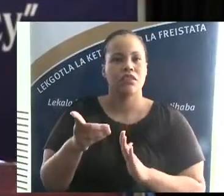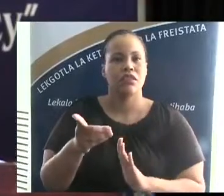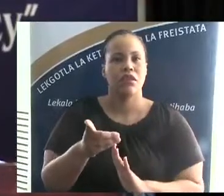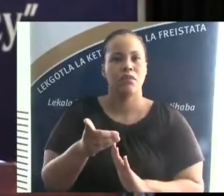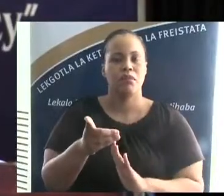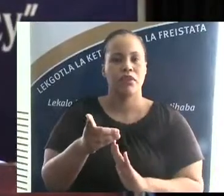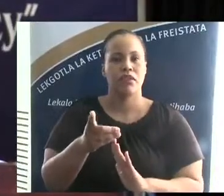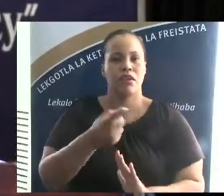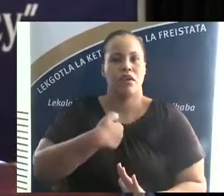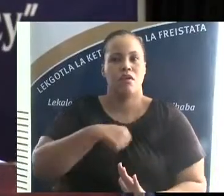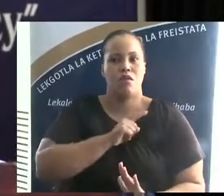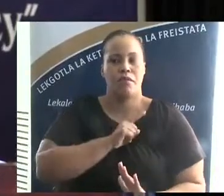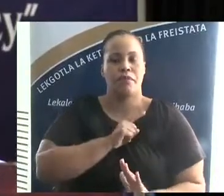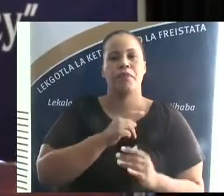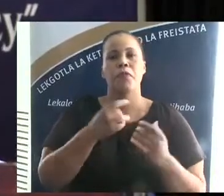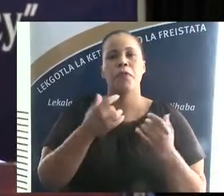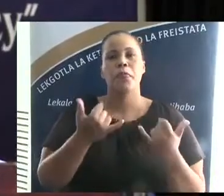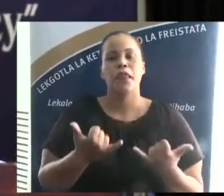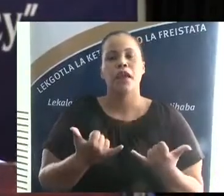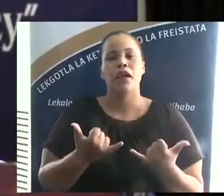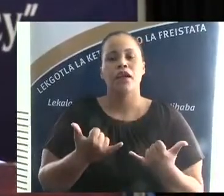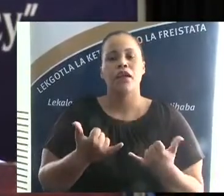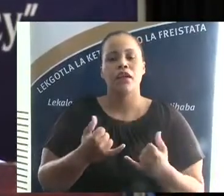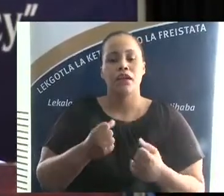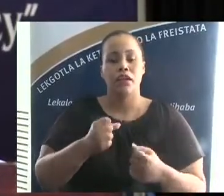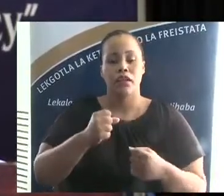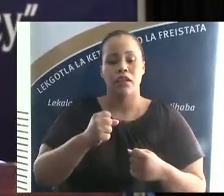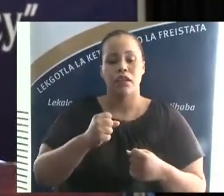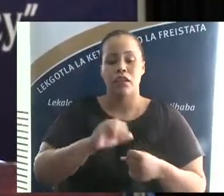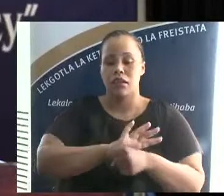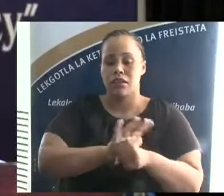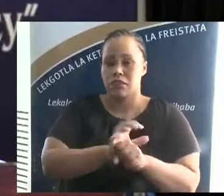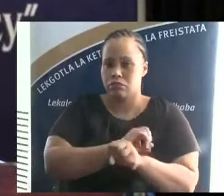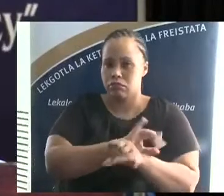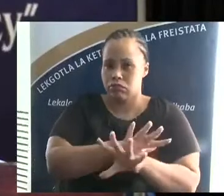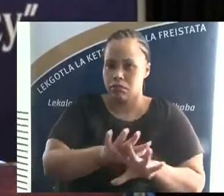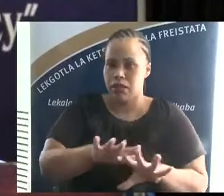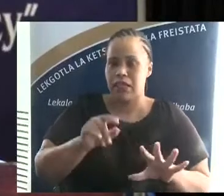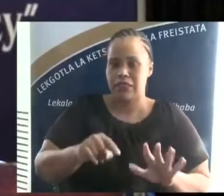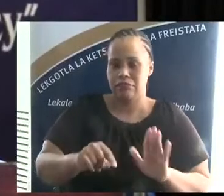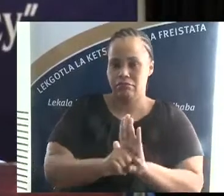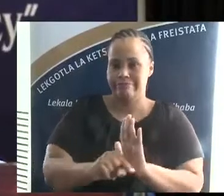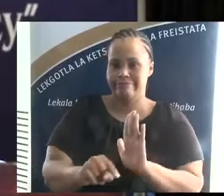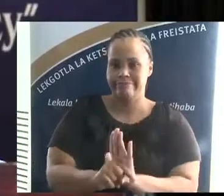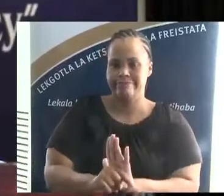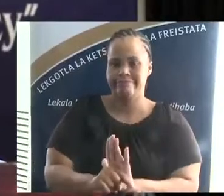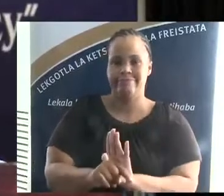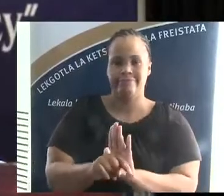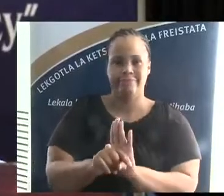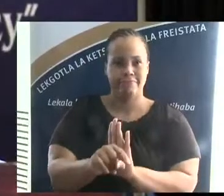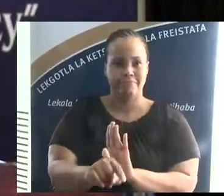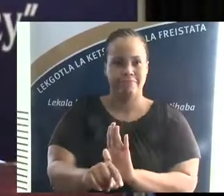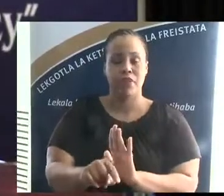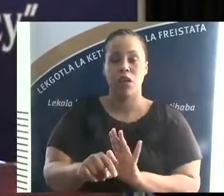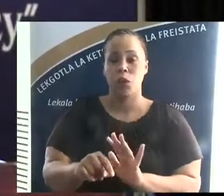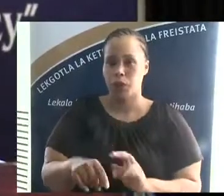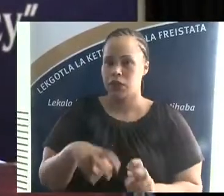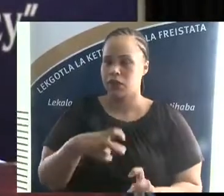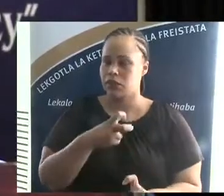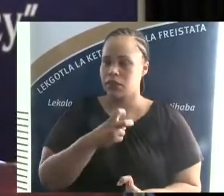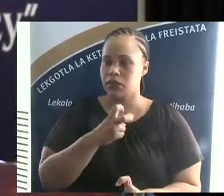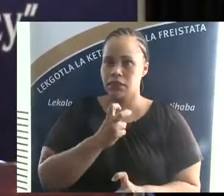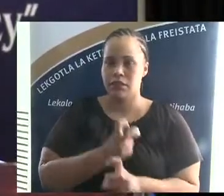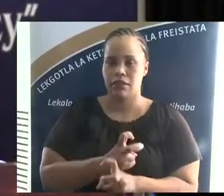agenda. The impact of the pandemic on this industry cannot be denied, and it has been very tough